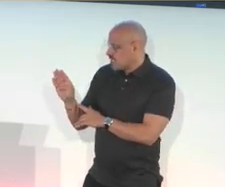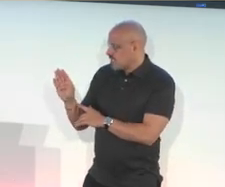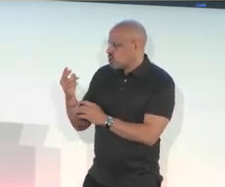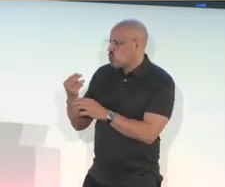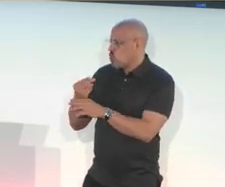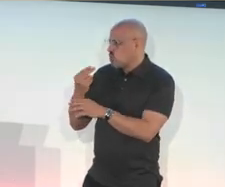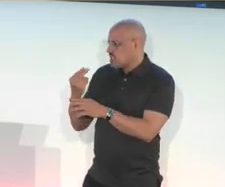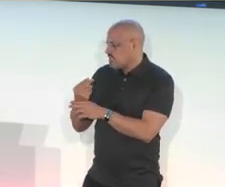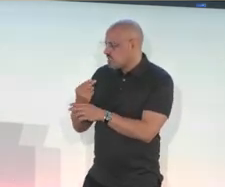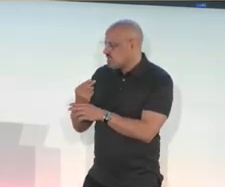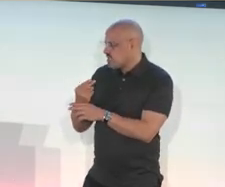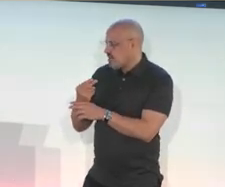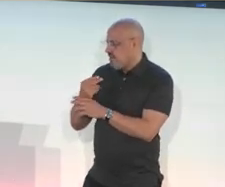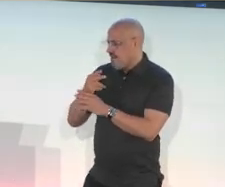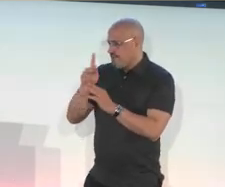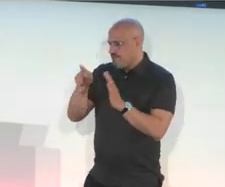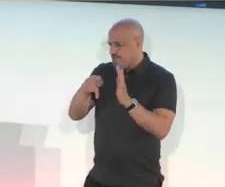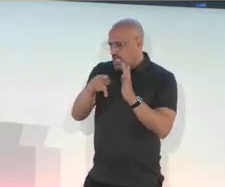uses